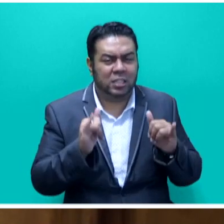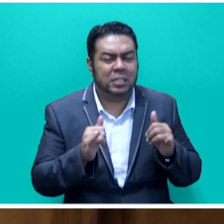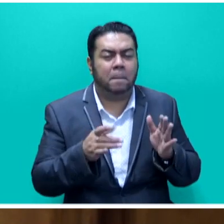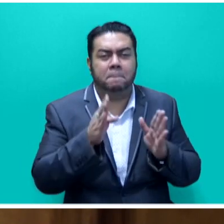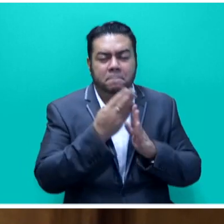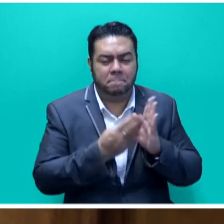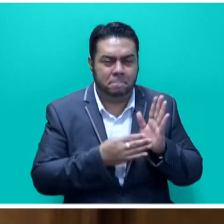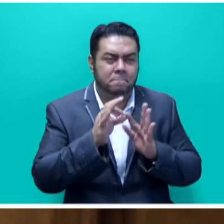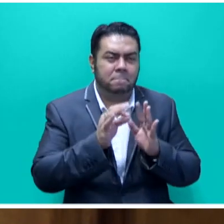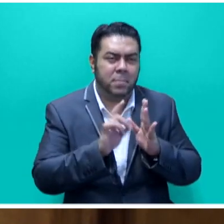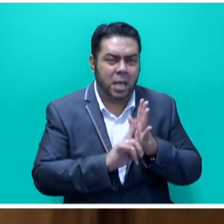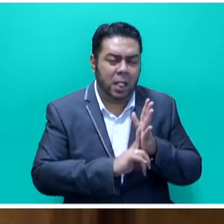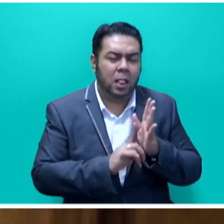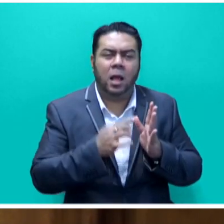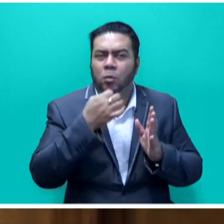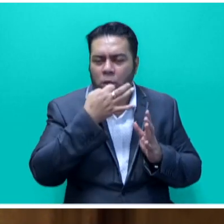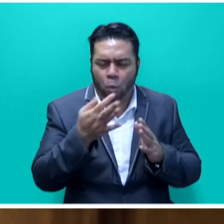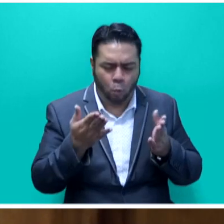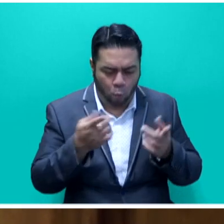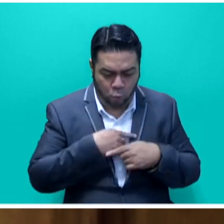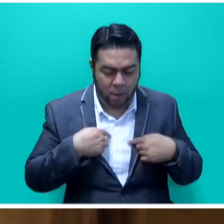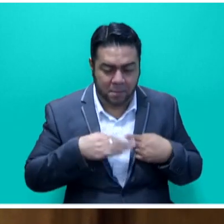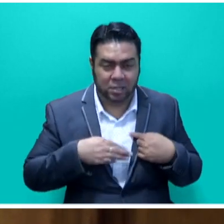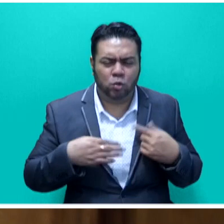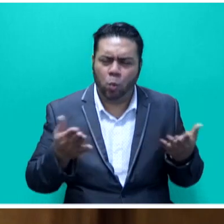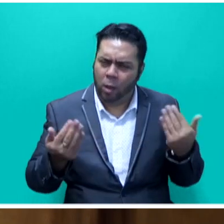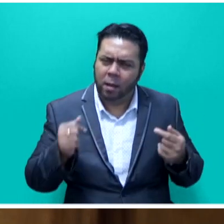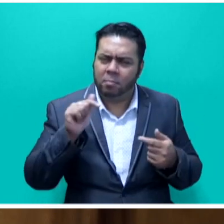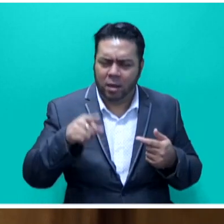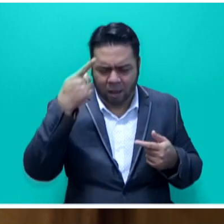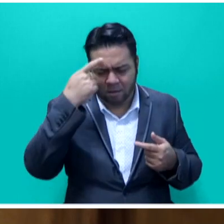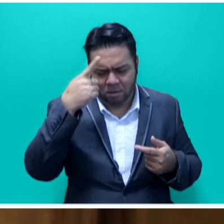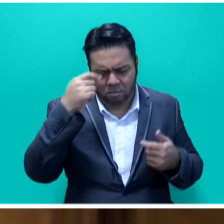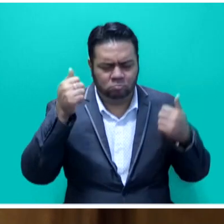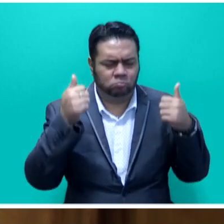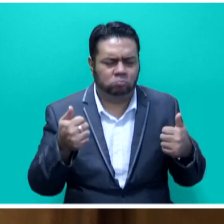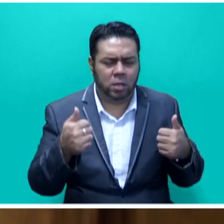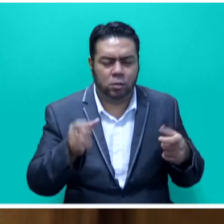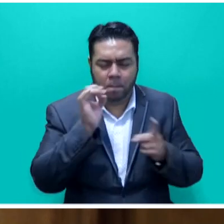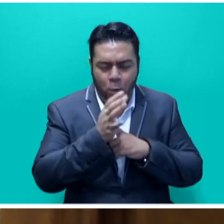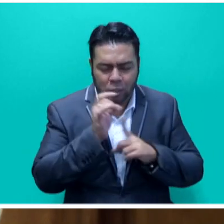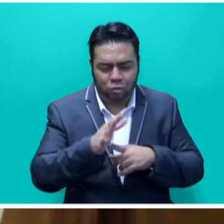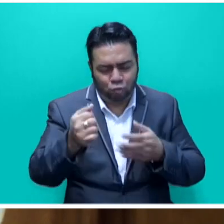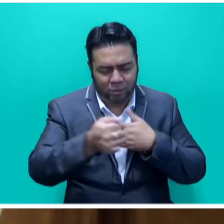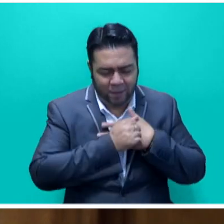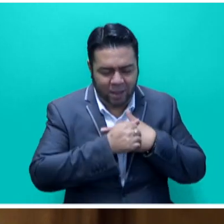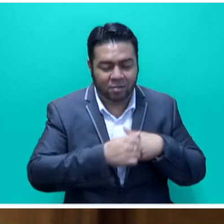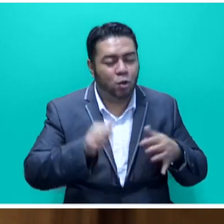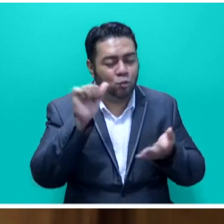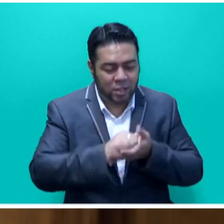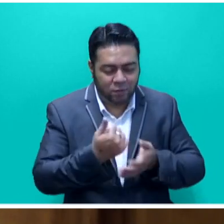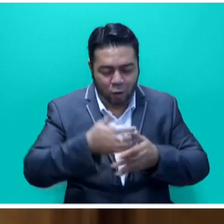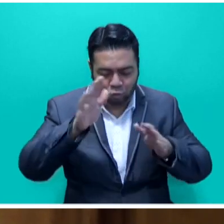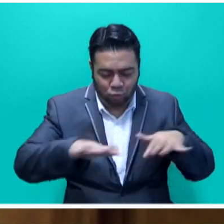are very glad and we welcome that. These legislations, Mr. Speaker, are important to safeguard the rights of our children and will